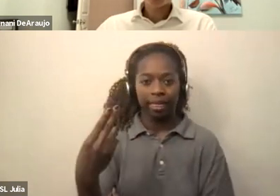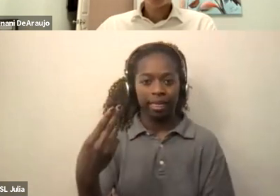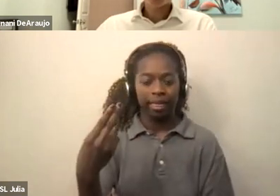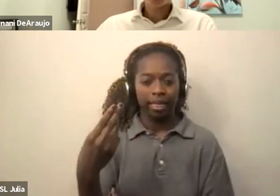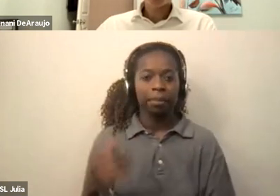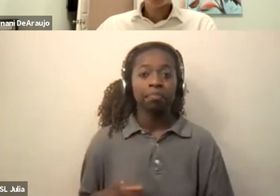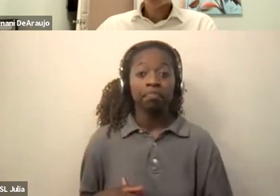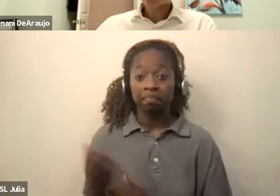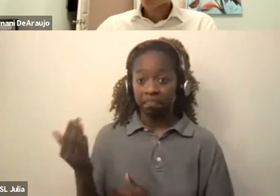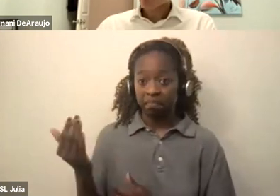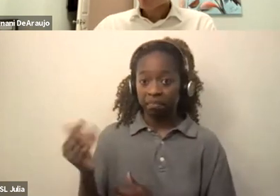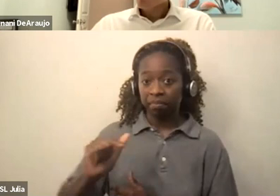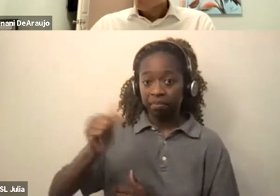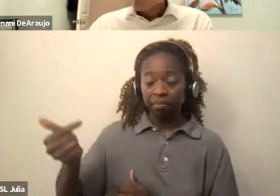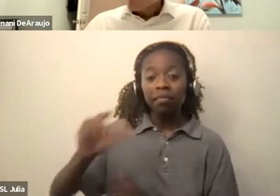cassandra